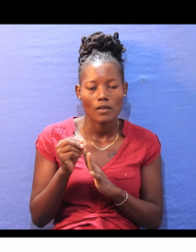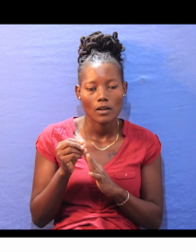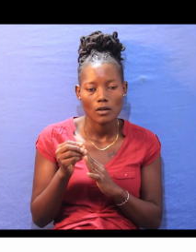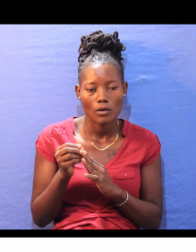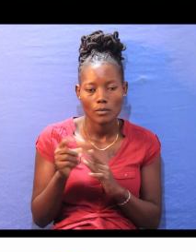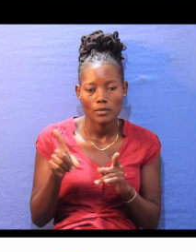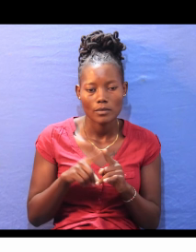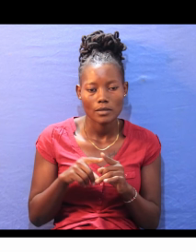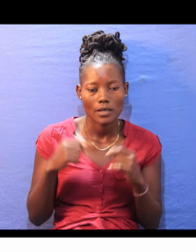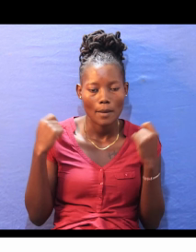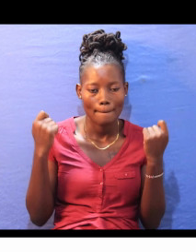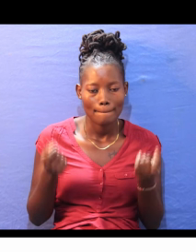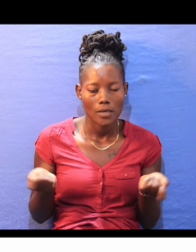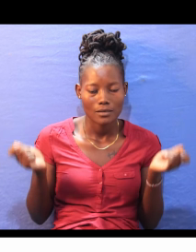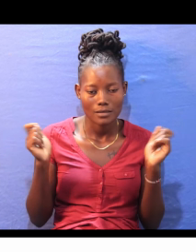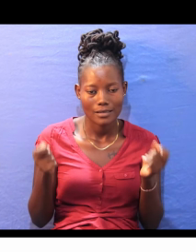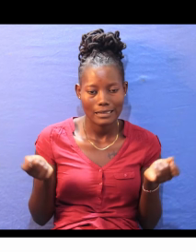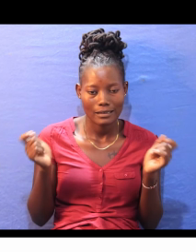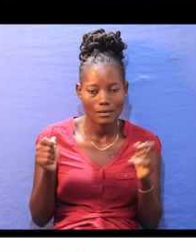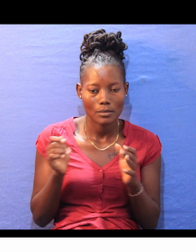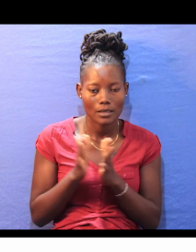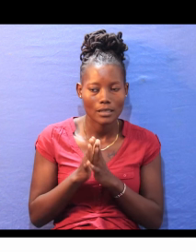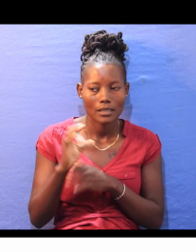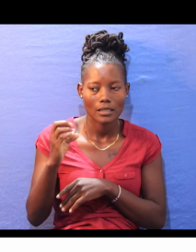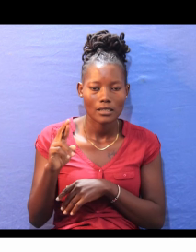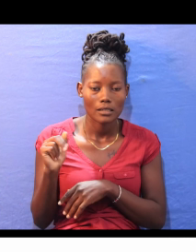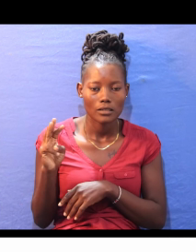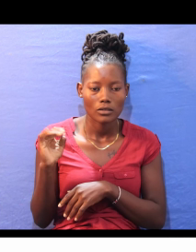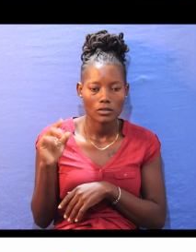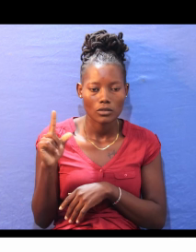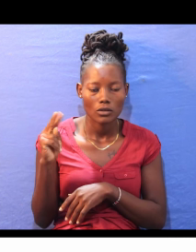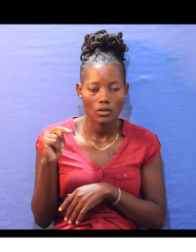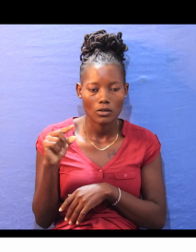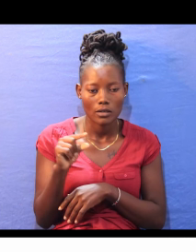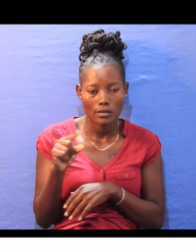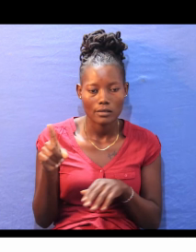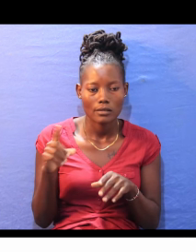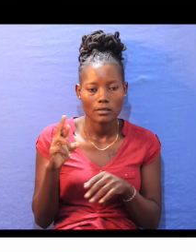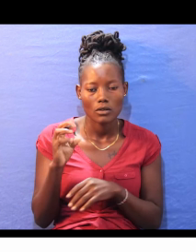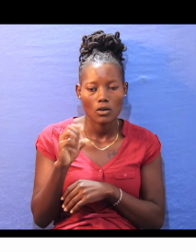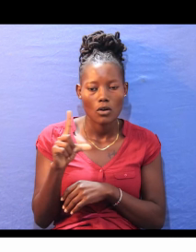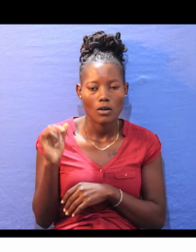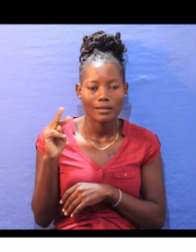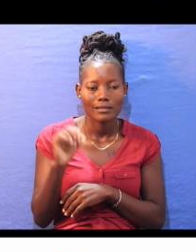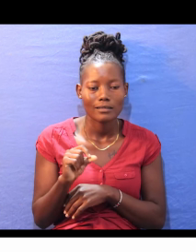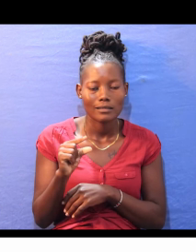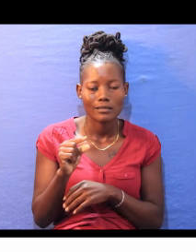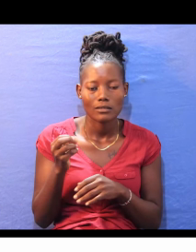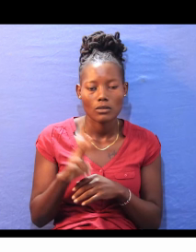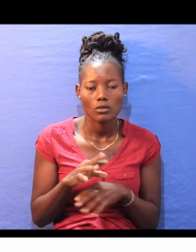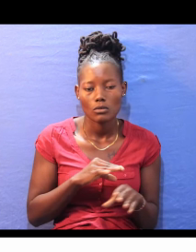Also skipping and crawling, different types of skipping, different types of crawling close to the